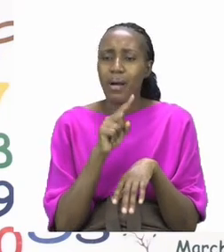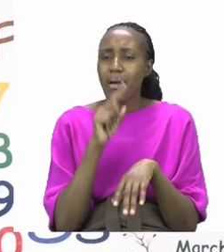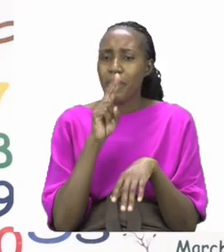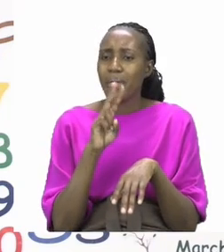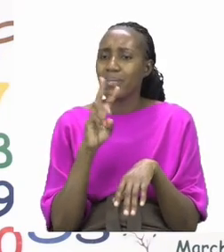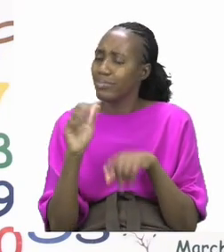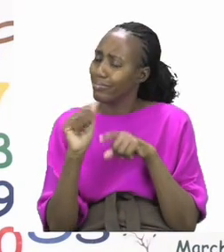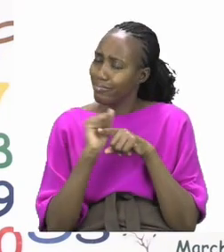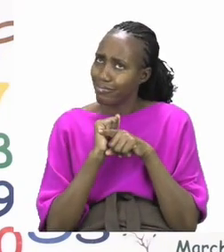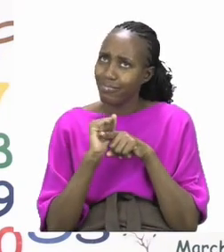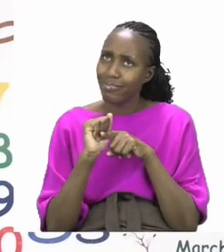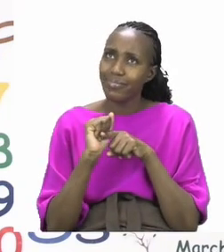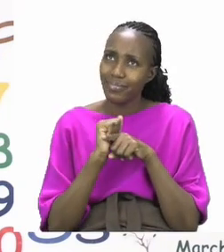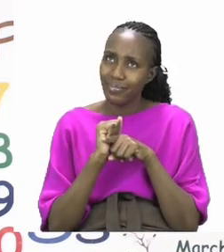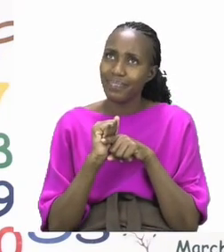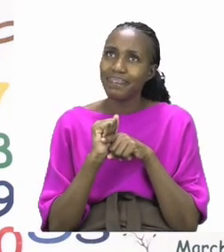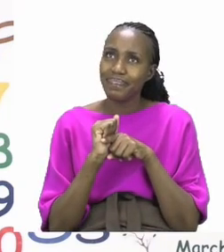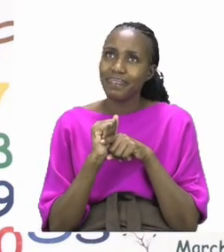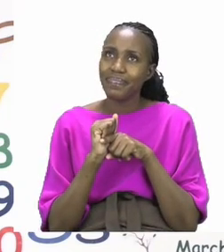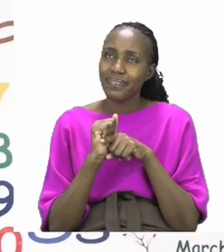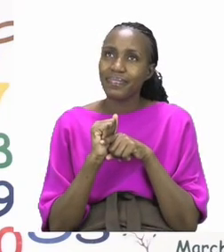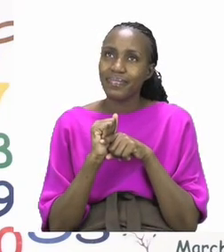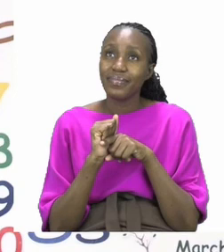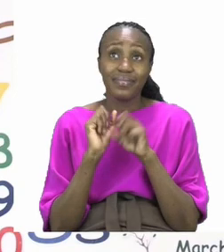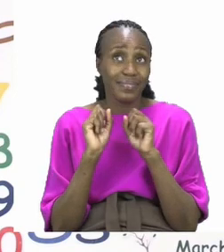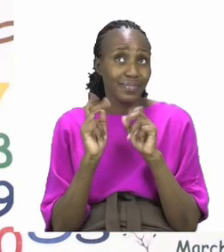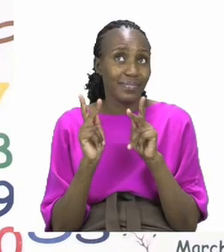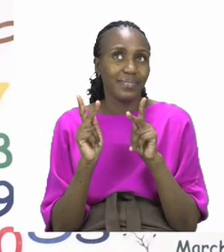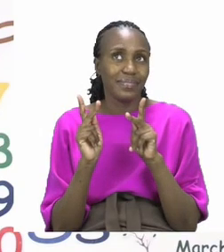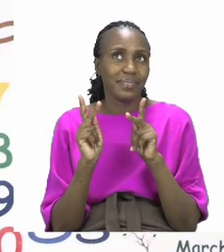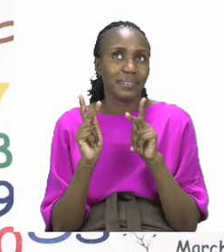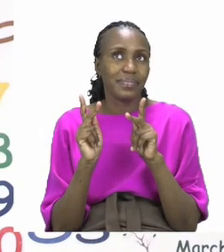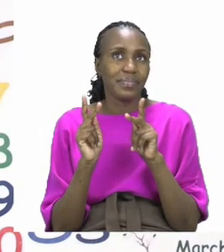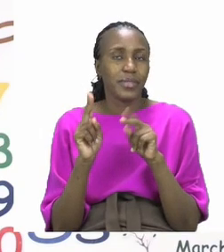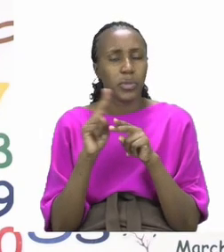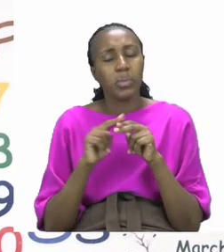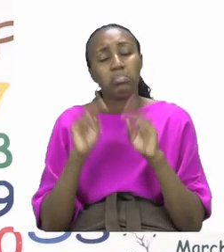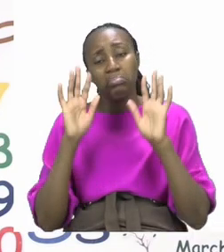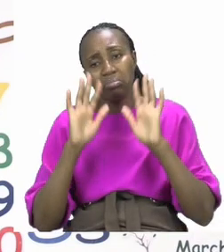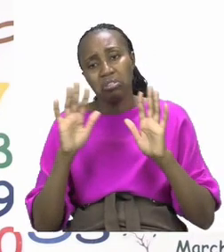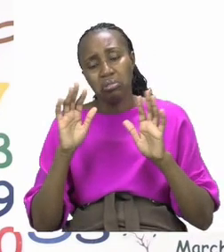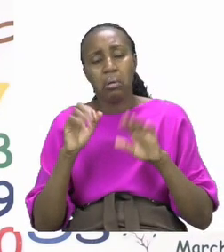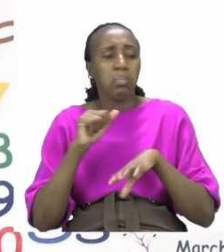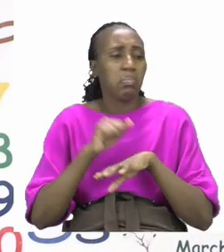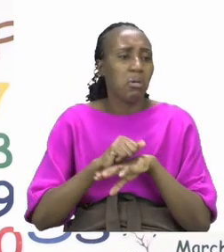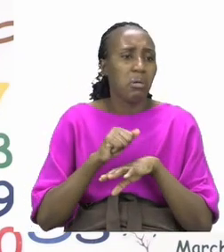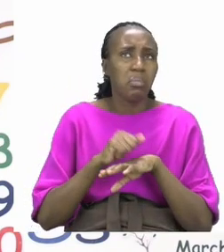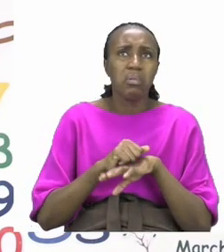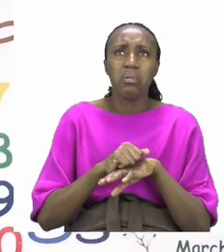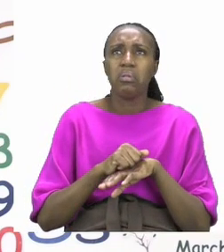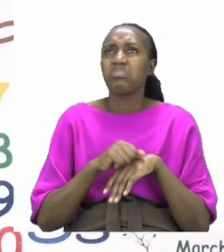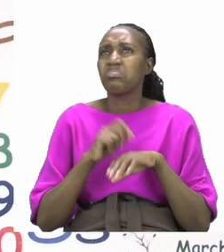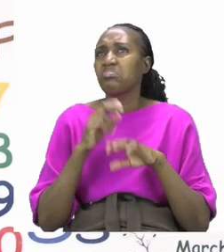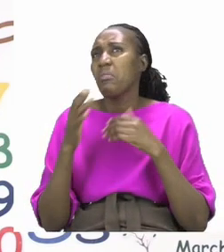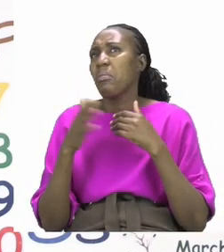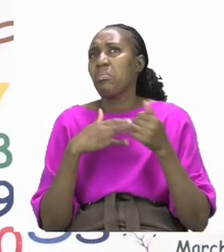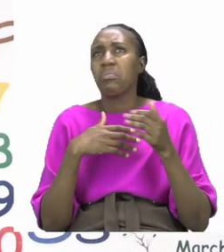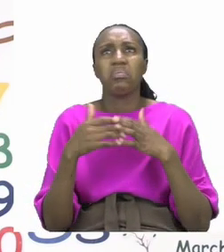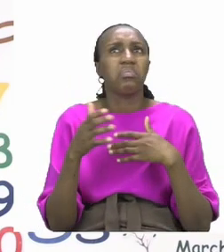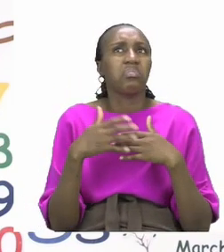to. If you need counters, that's okay too. You can use your colors, stones, or anything that is